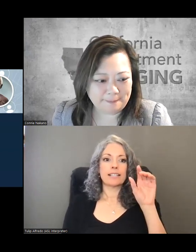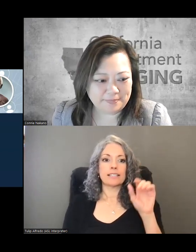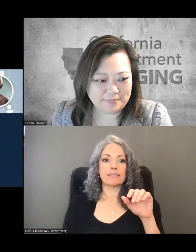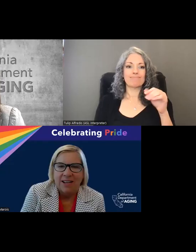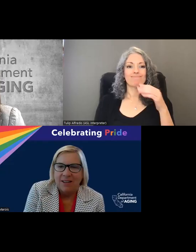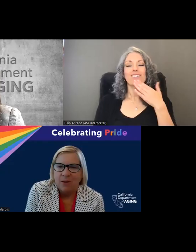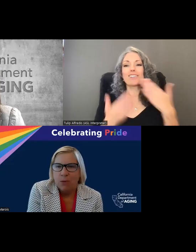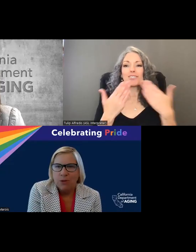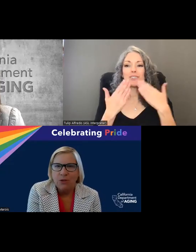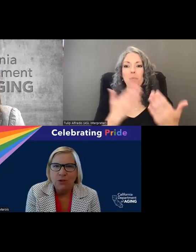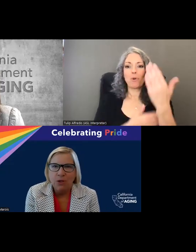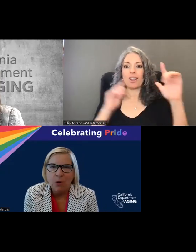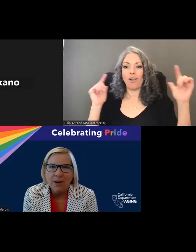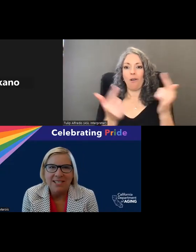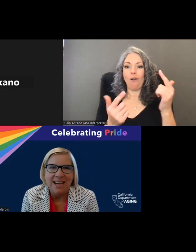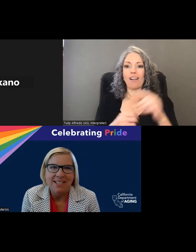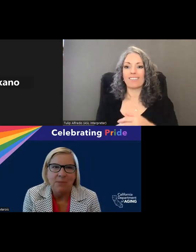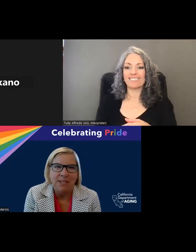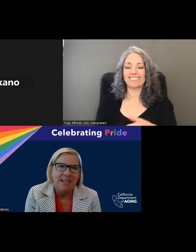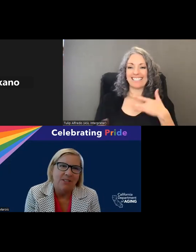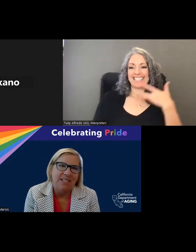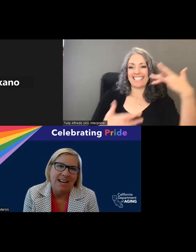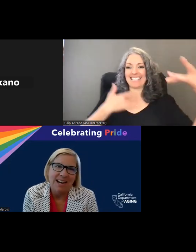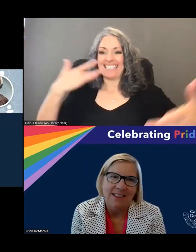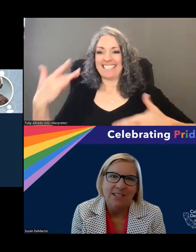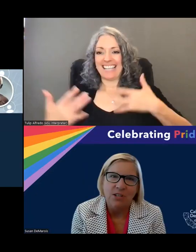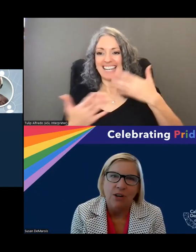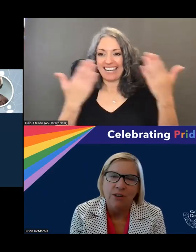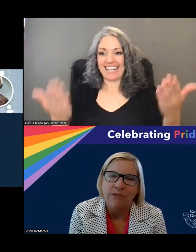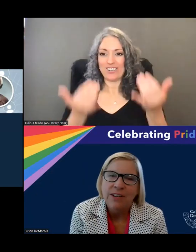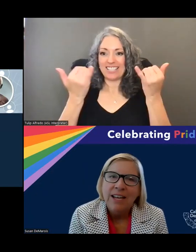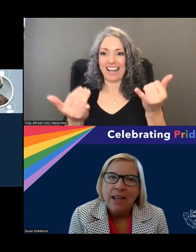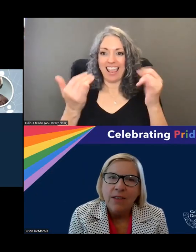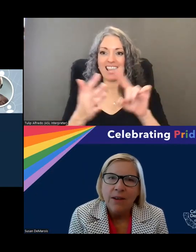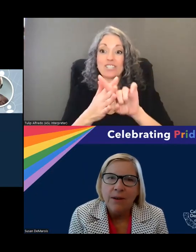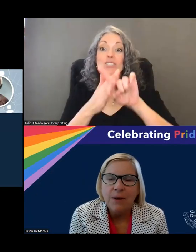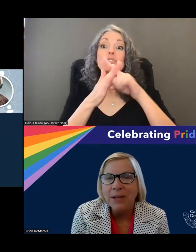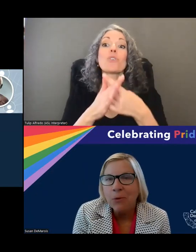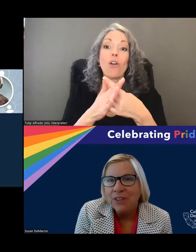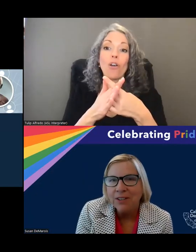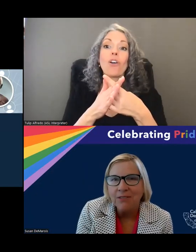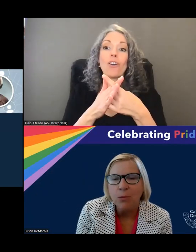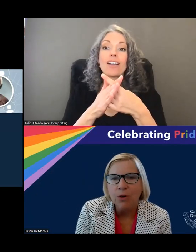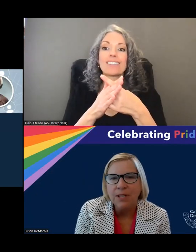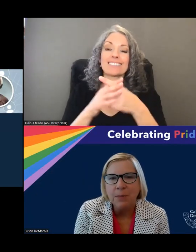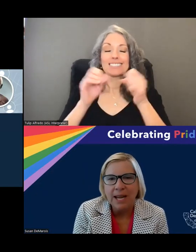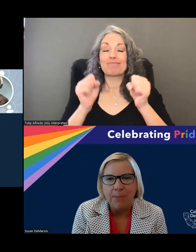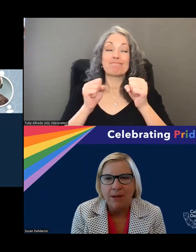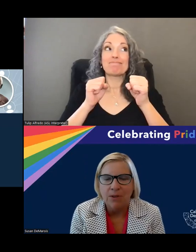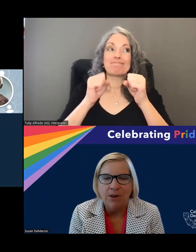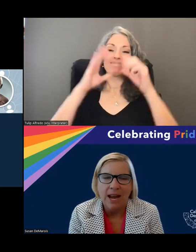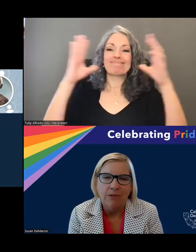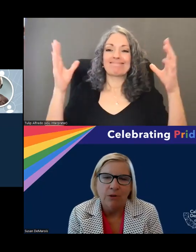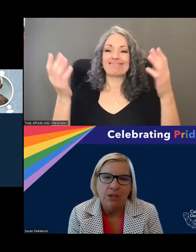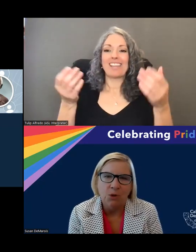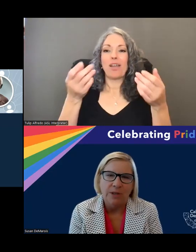morning, everyone. We're so excited to be here today at the start of the big reveal of the work that's been